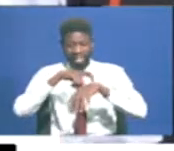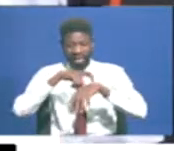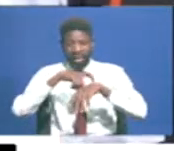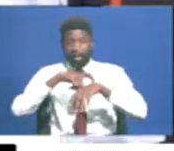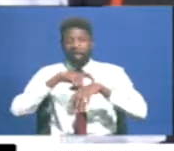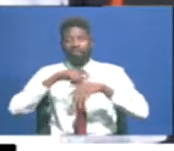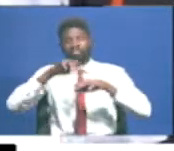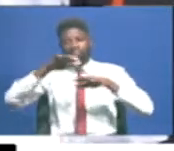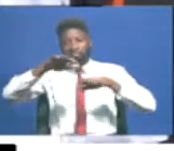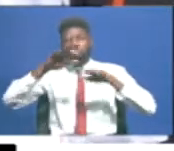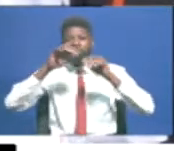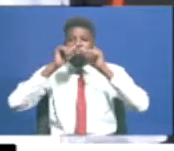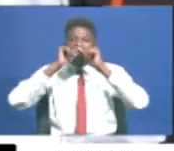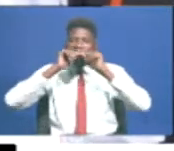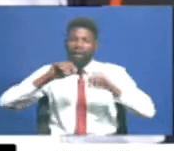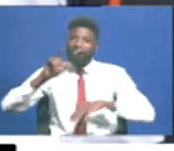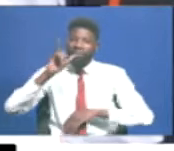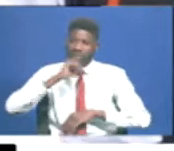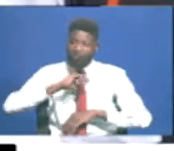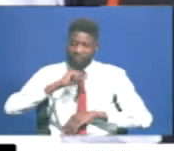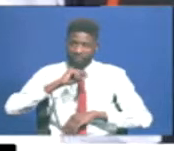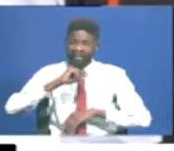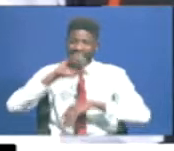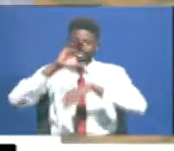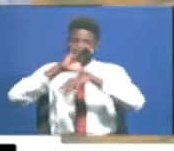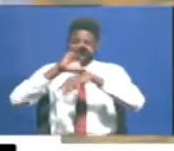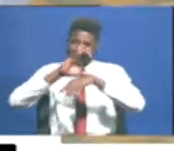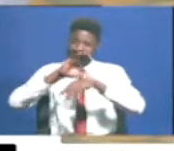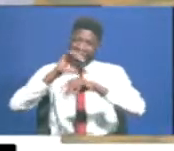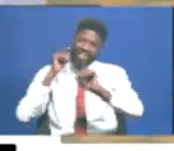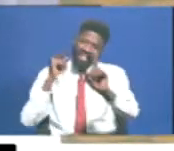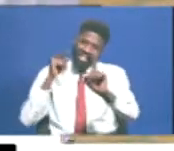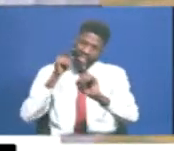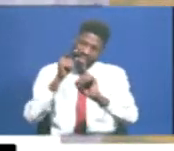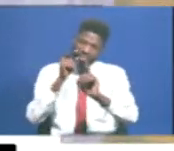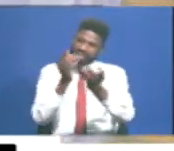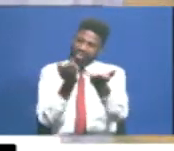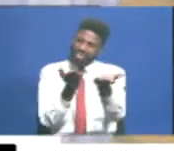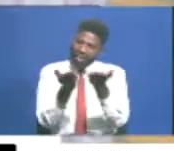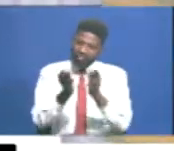a building is mainly reserved for divine services.